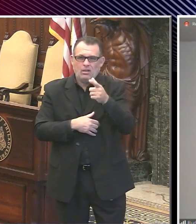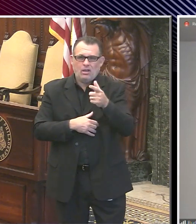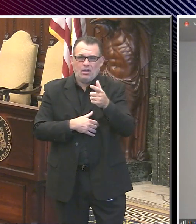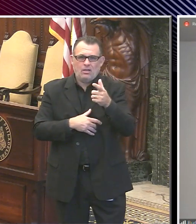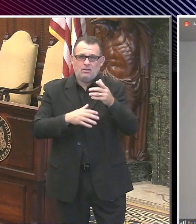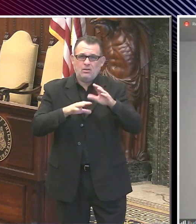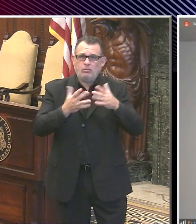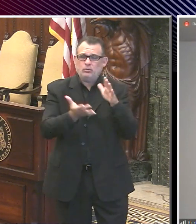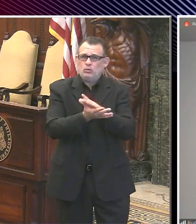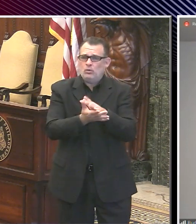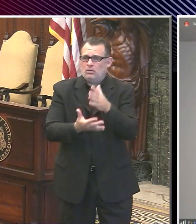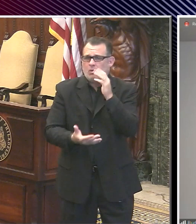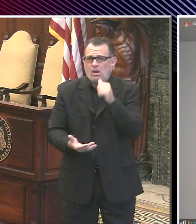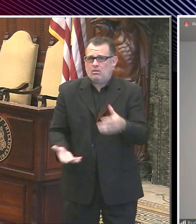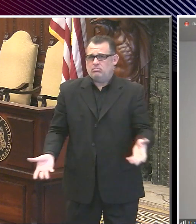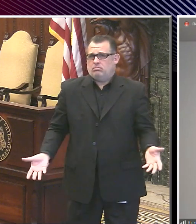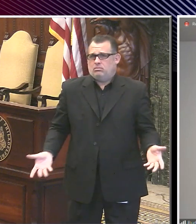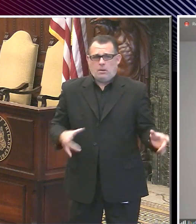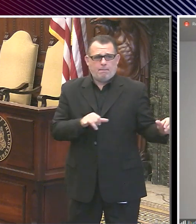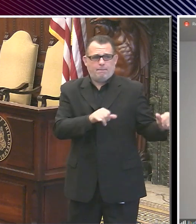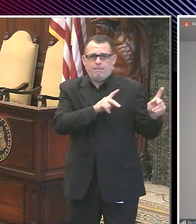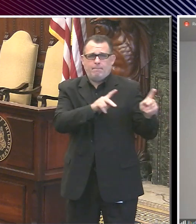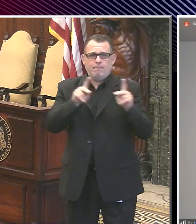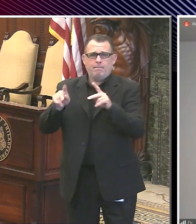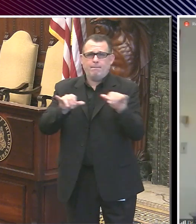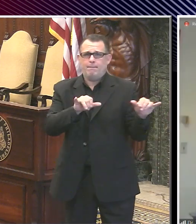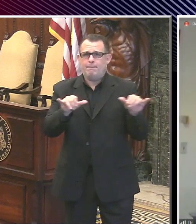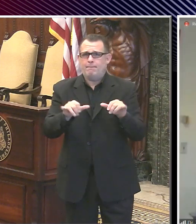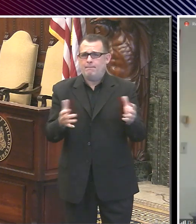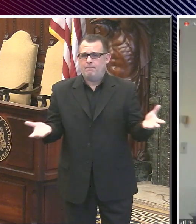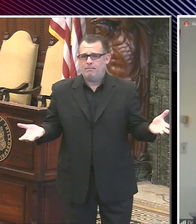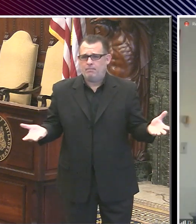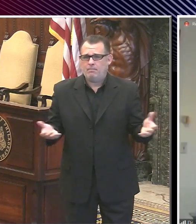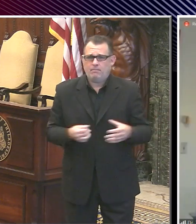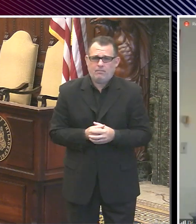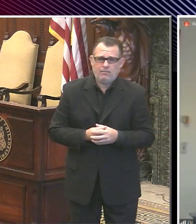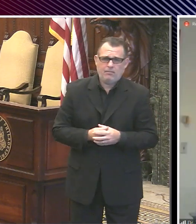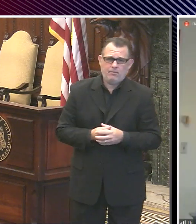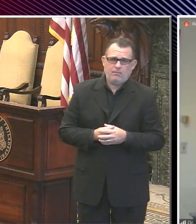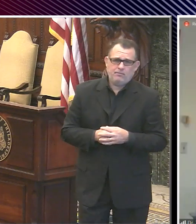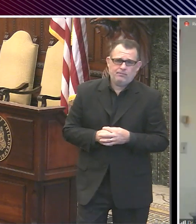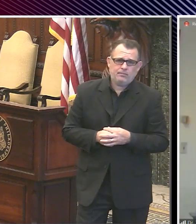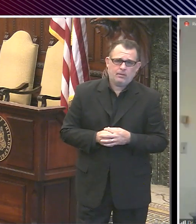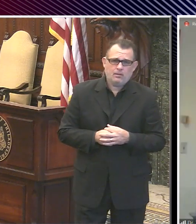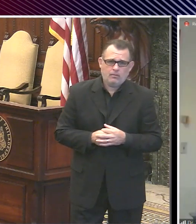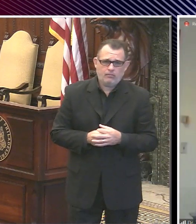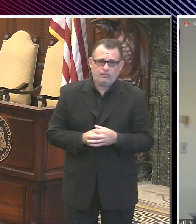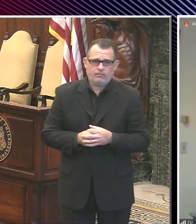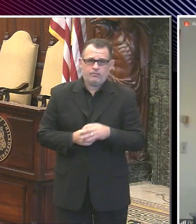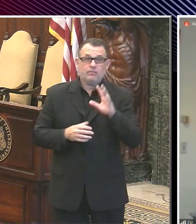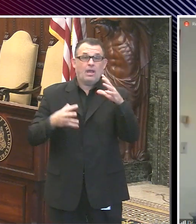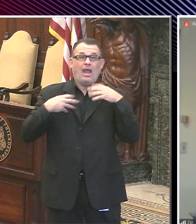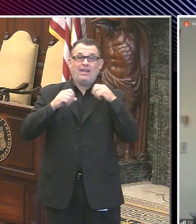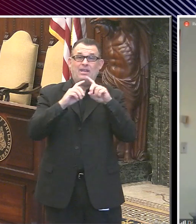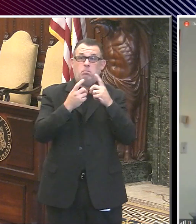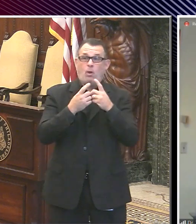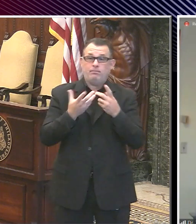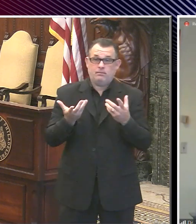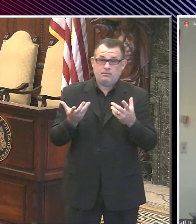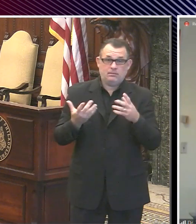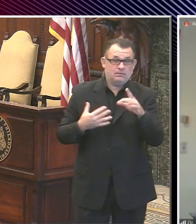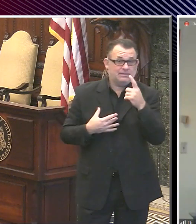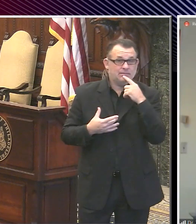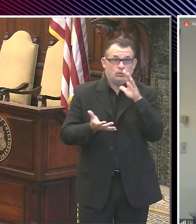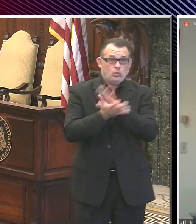instruction, in-person schooling? You know, the health department said that schools could open